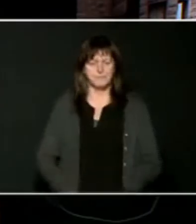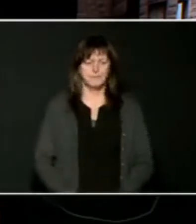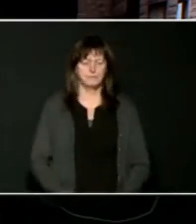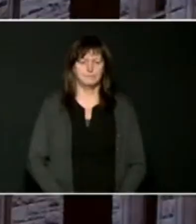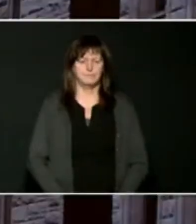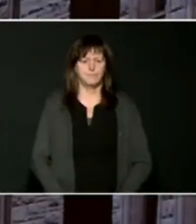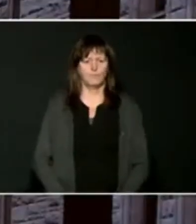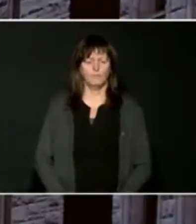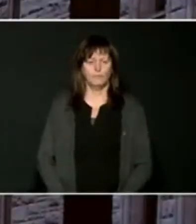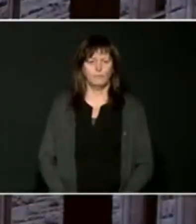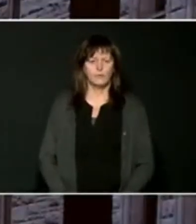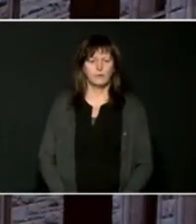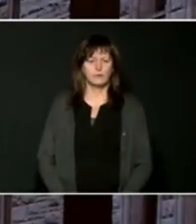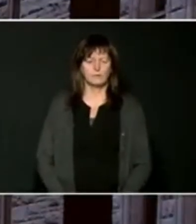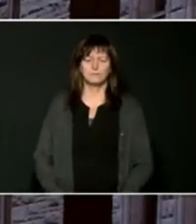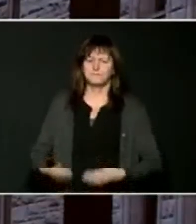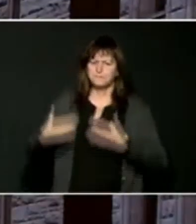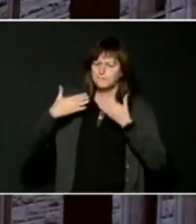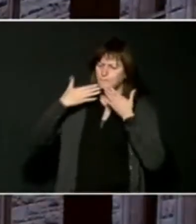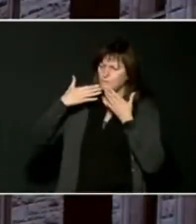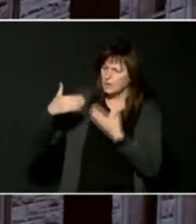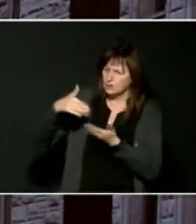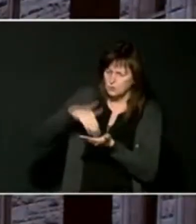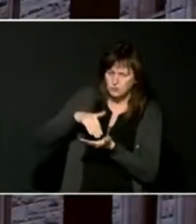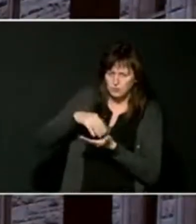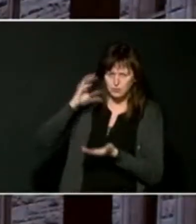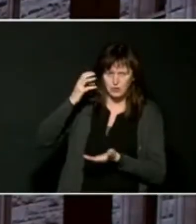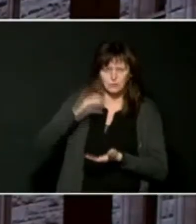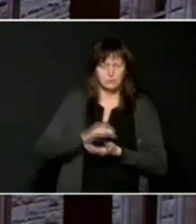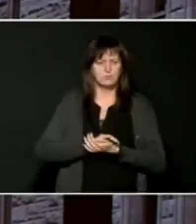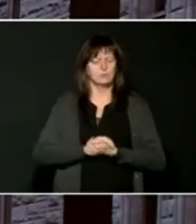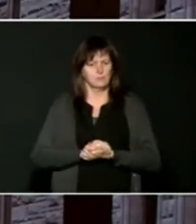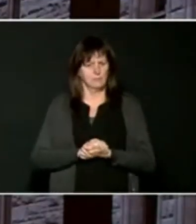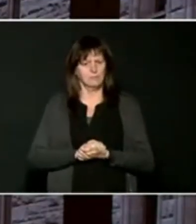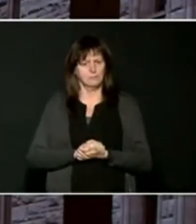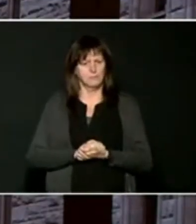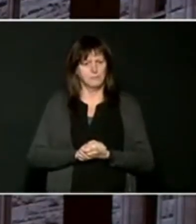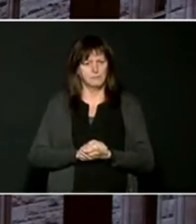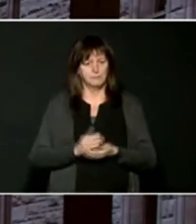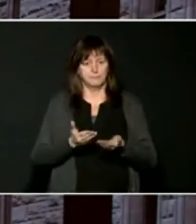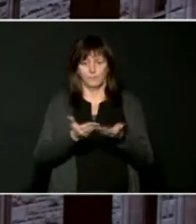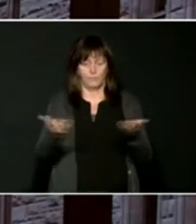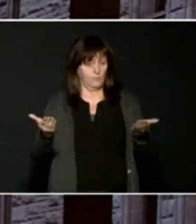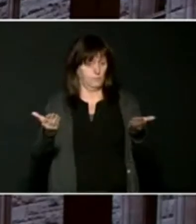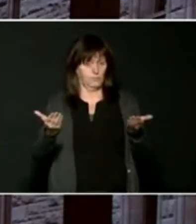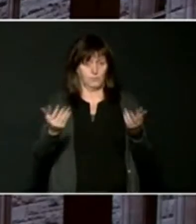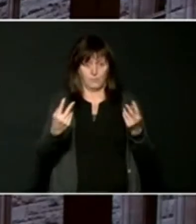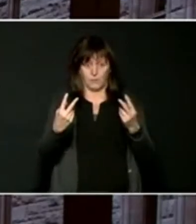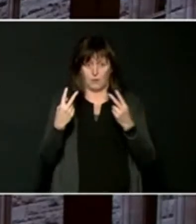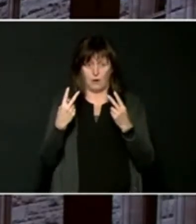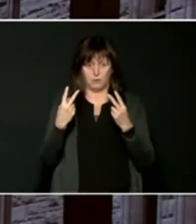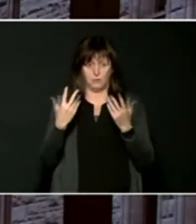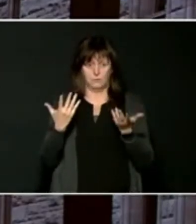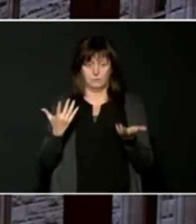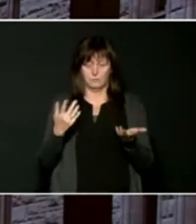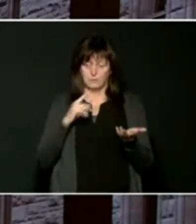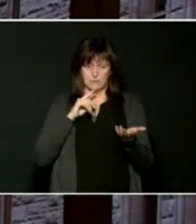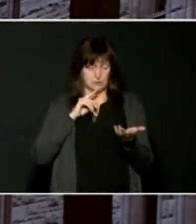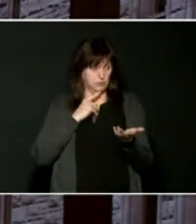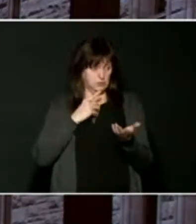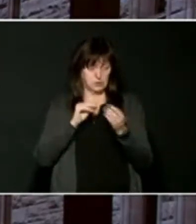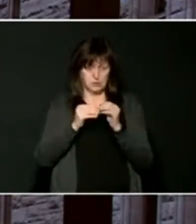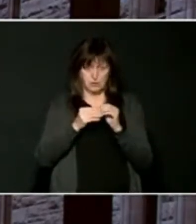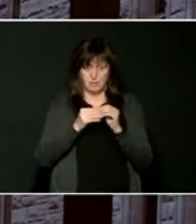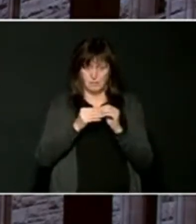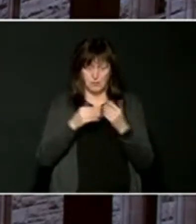Well, thank you, Dr. Brown. And you can see by the sober numbers and issues there that the